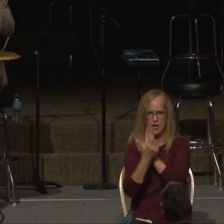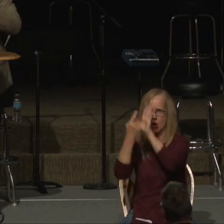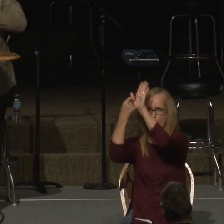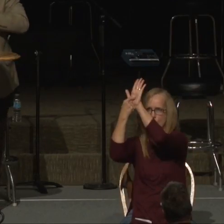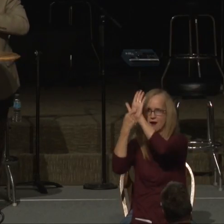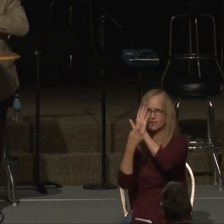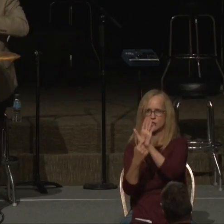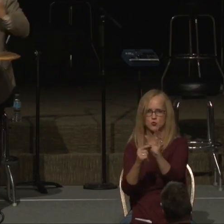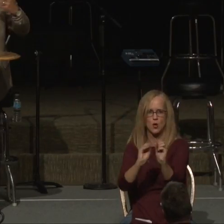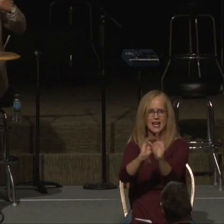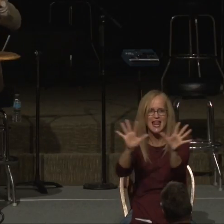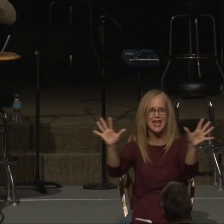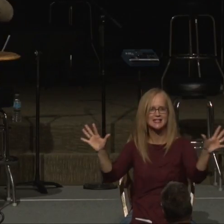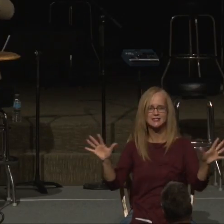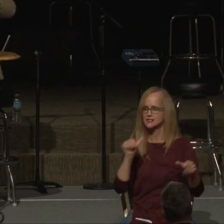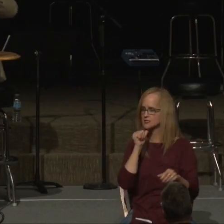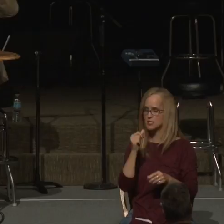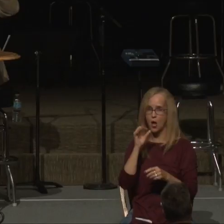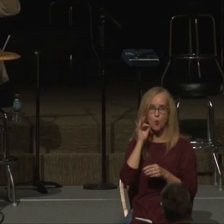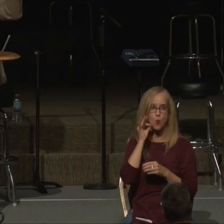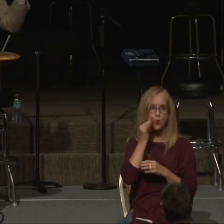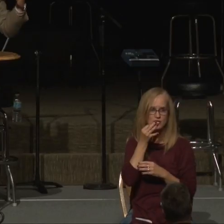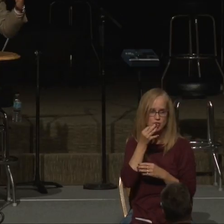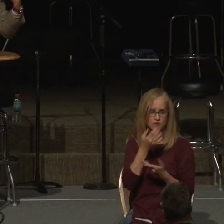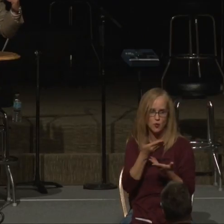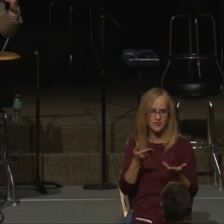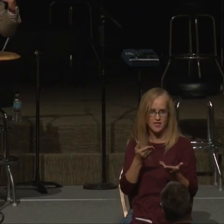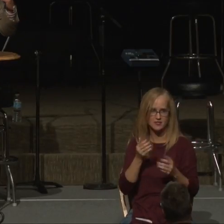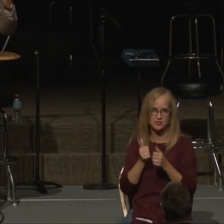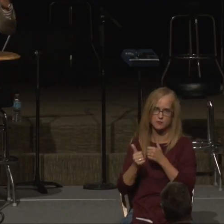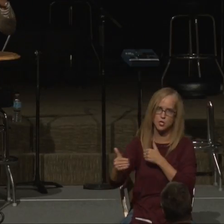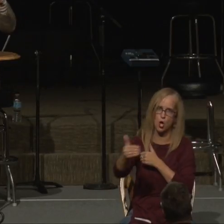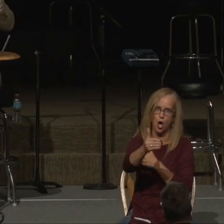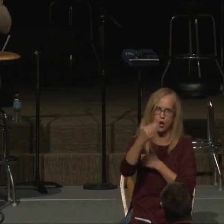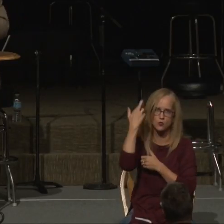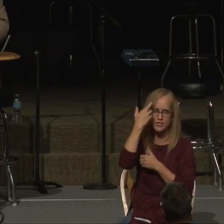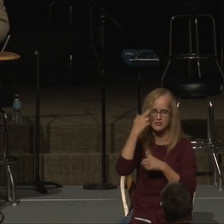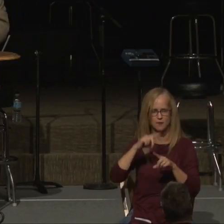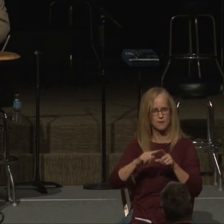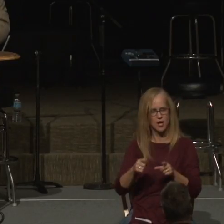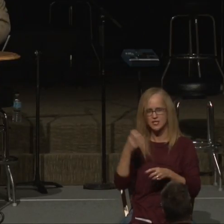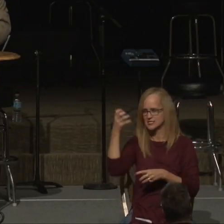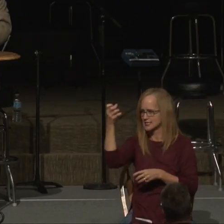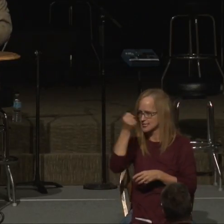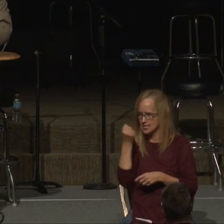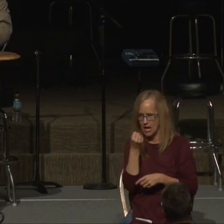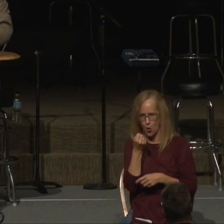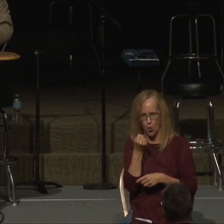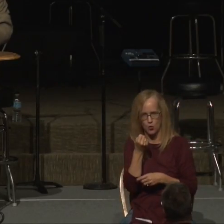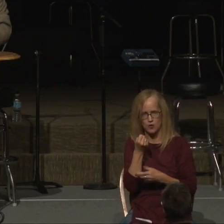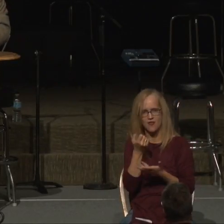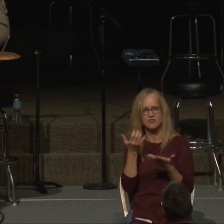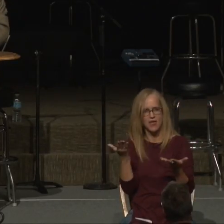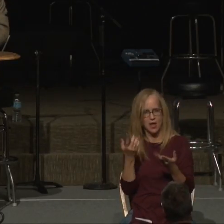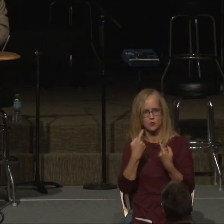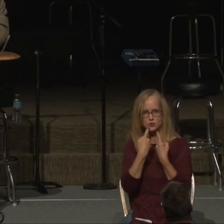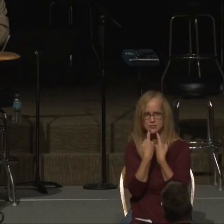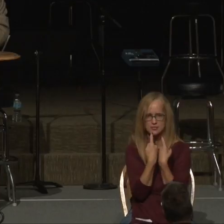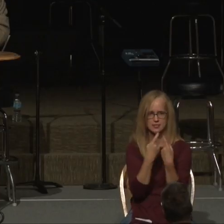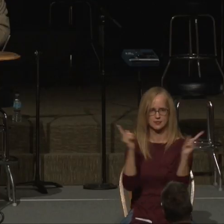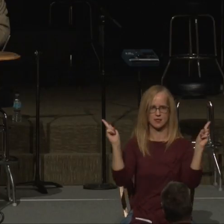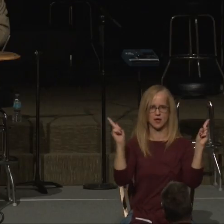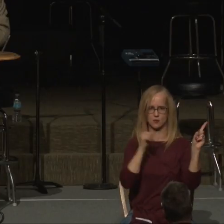revelatory light. It is not wishing for something beyond reason, but it is laying hold of that which has been